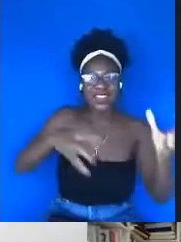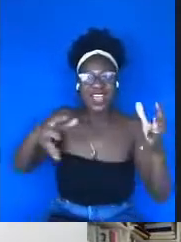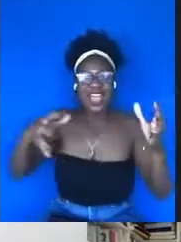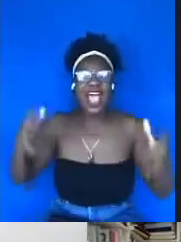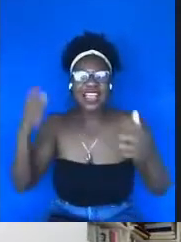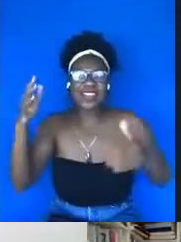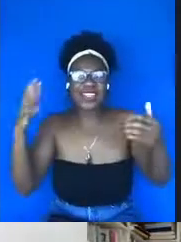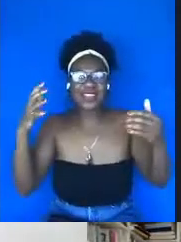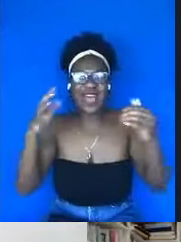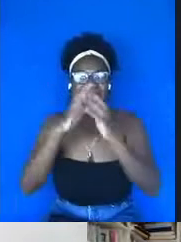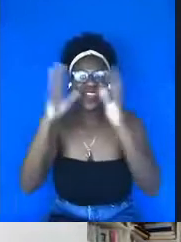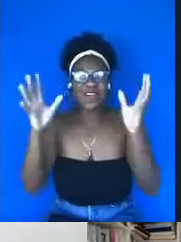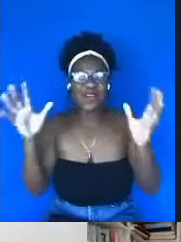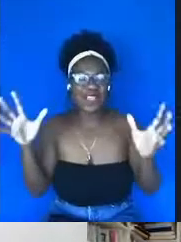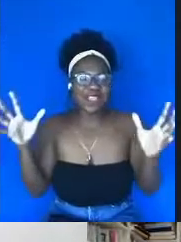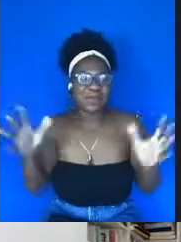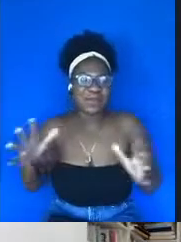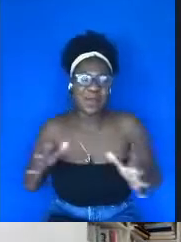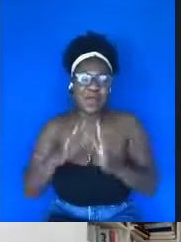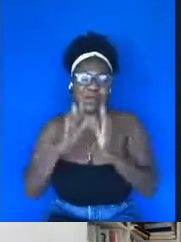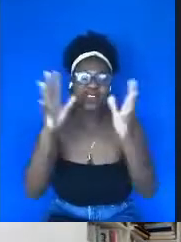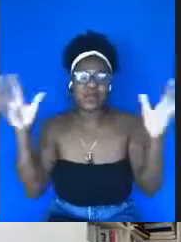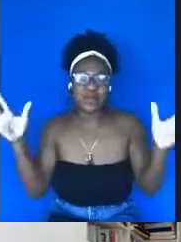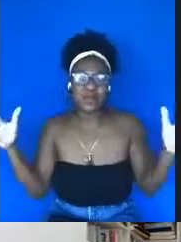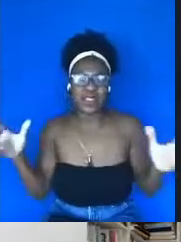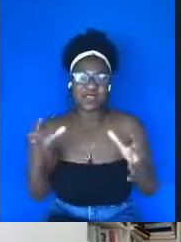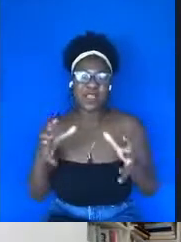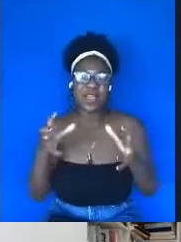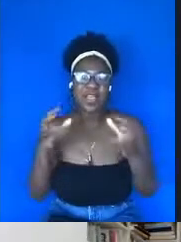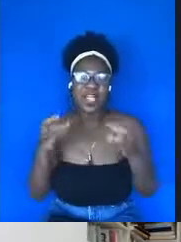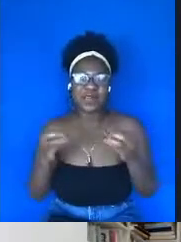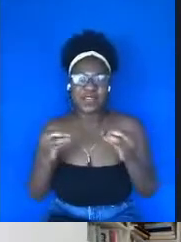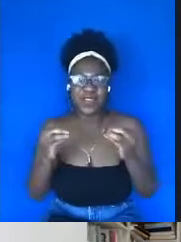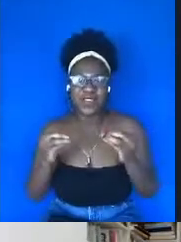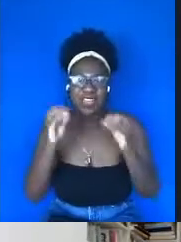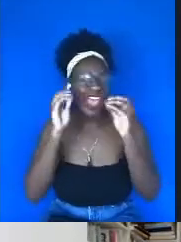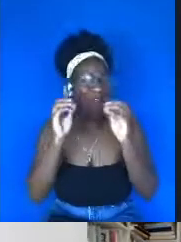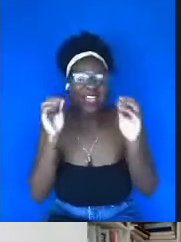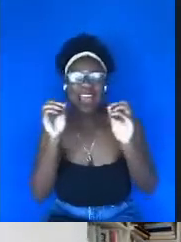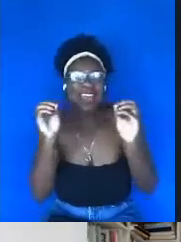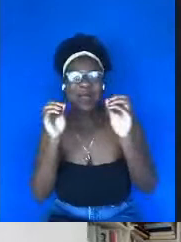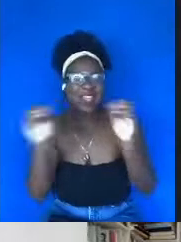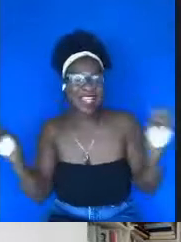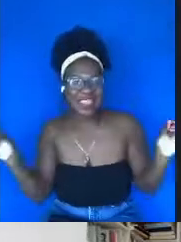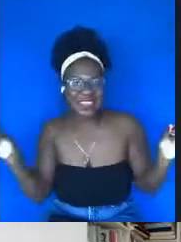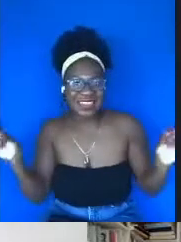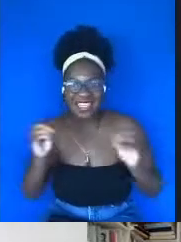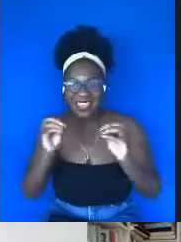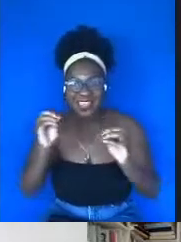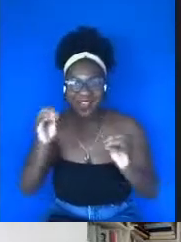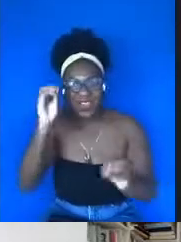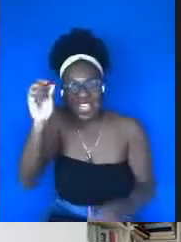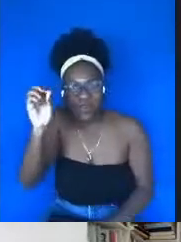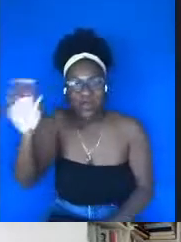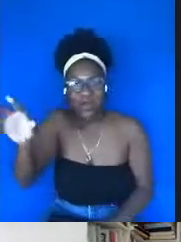child. Like there's, I guess I love the fact that BIPOC people in this play are able to feel every goddamn thing.